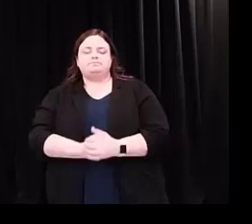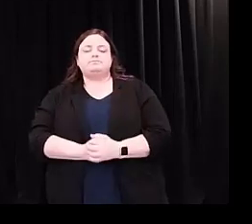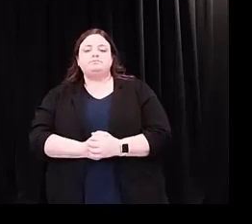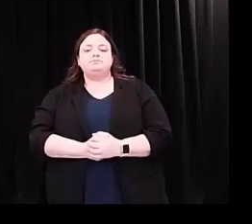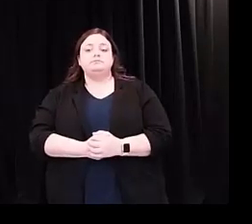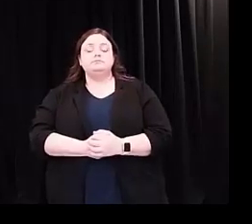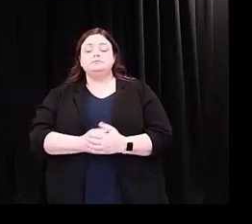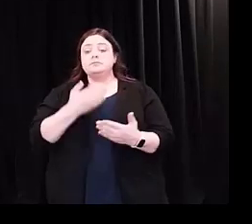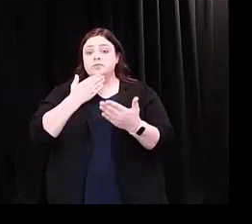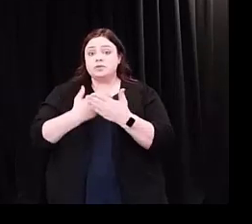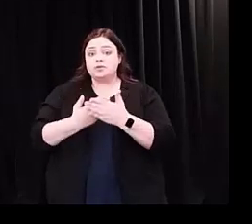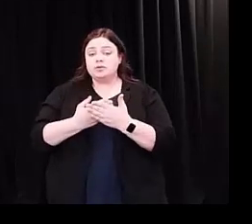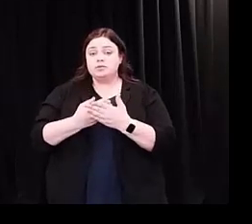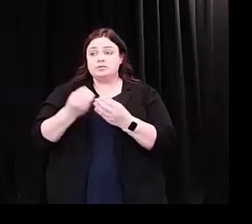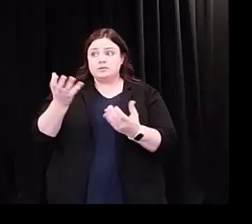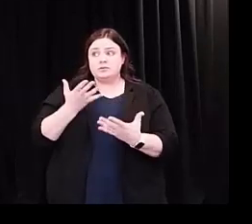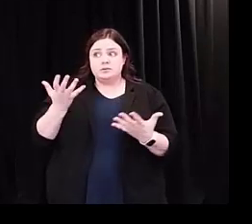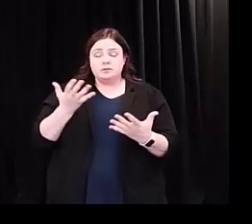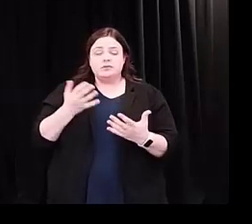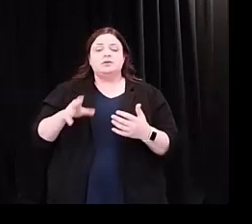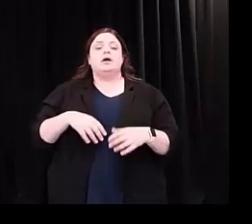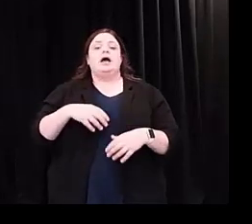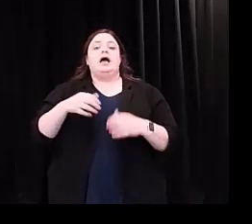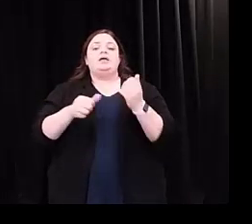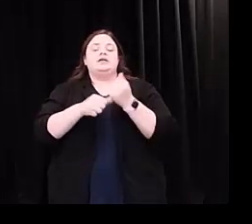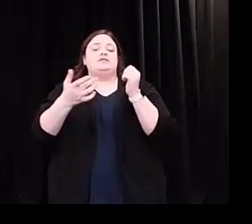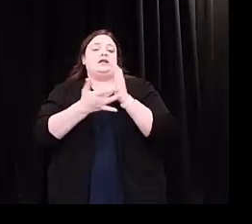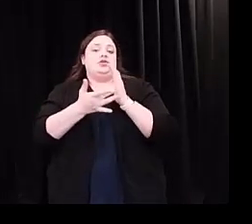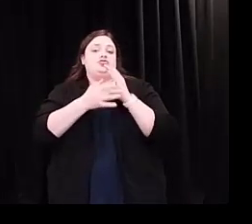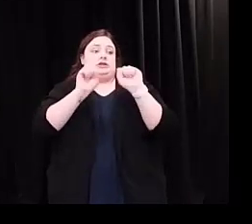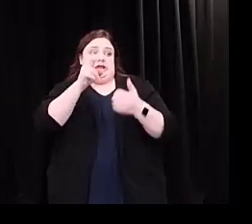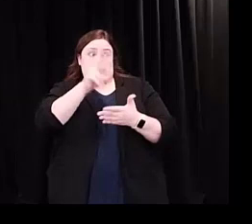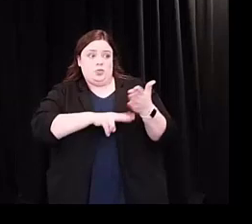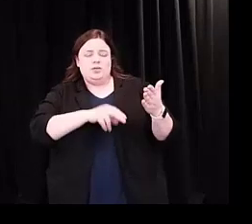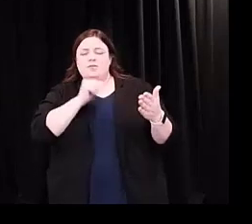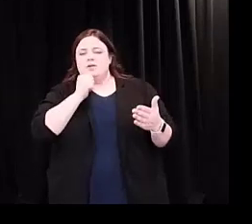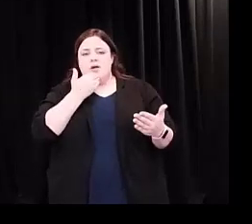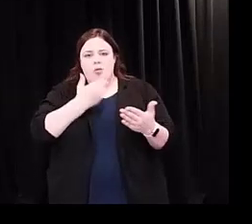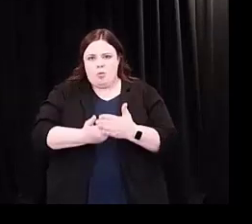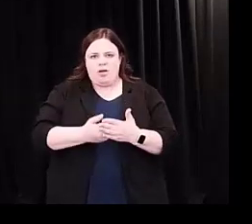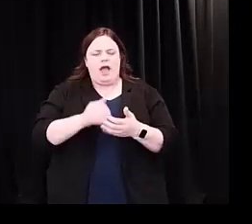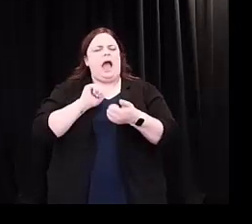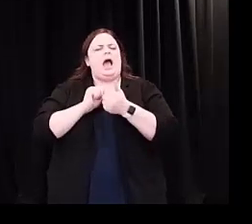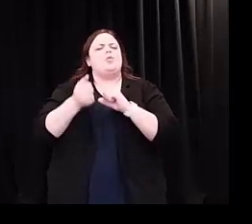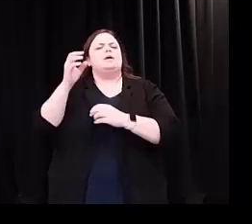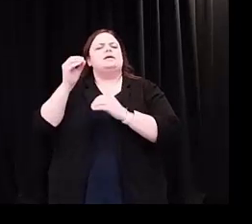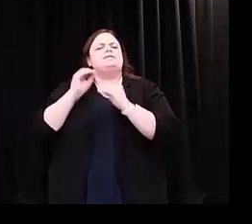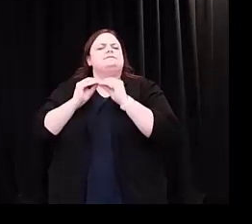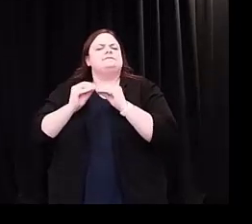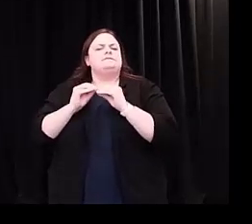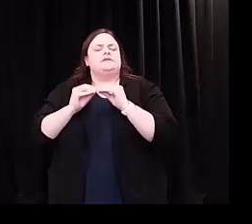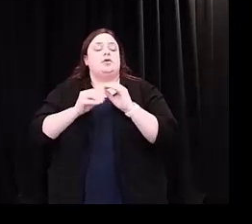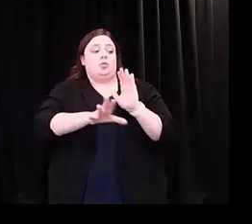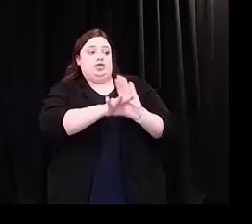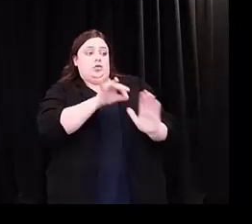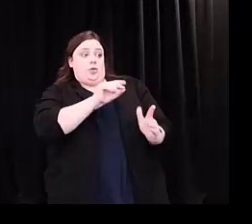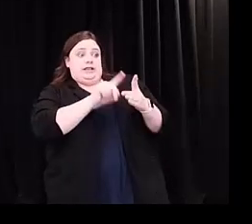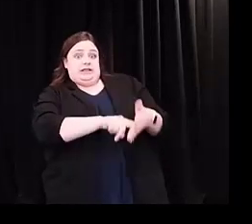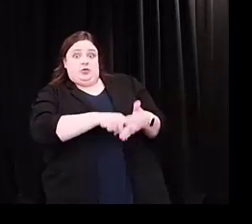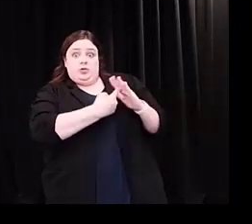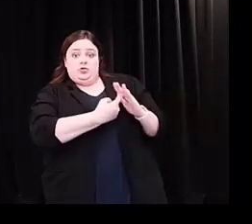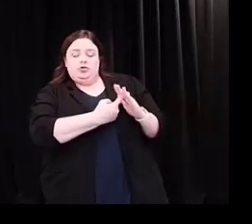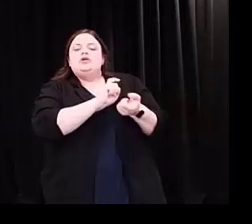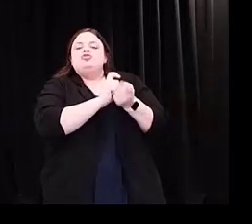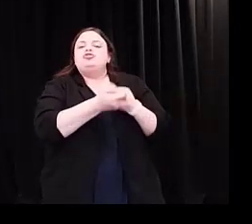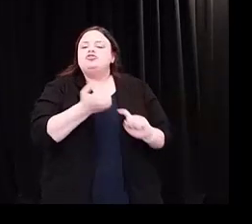So the good news is assistive technology can read this document but can't read it well. How do we fix it? We located the original document. Let's change